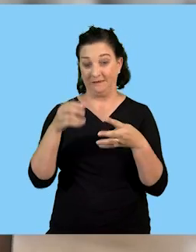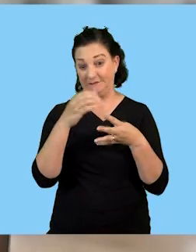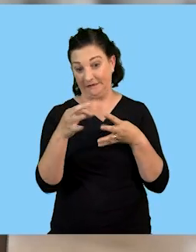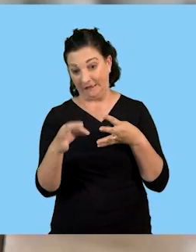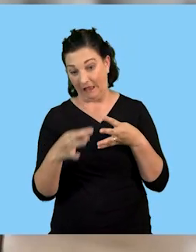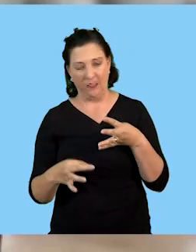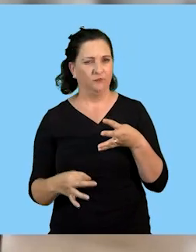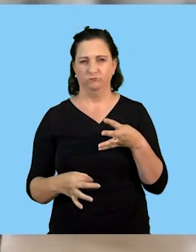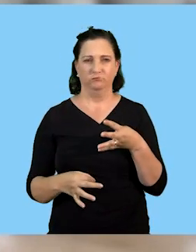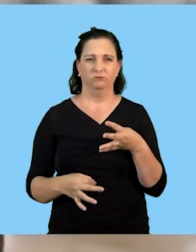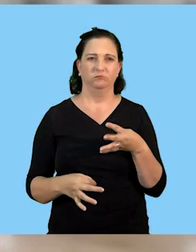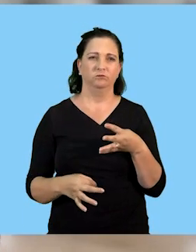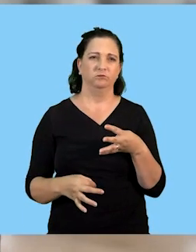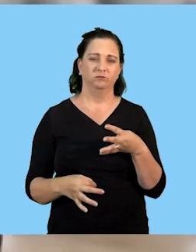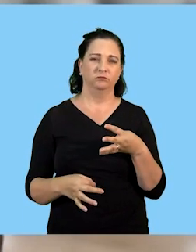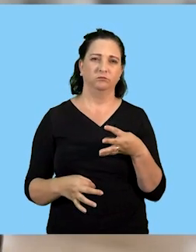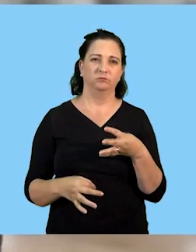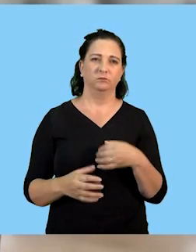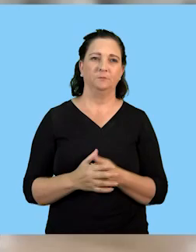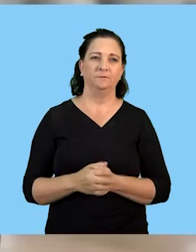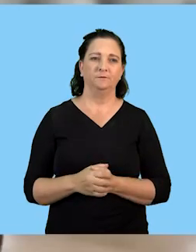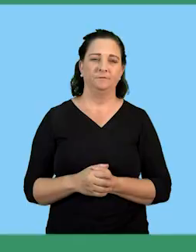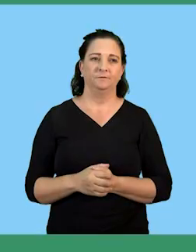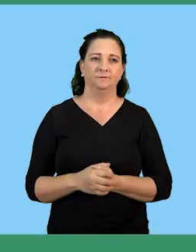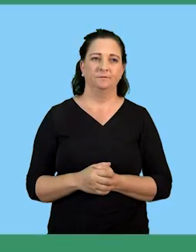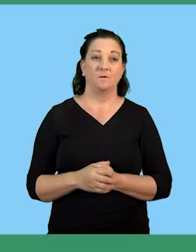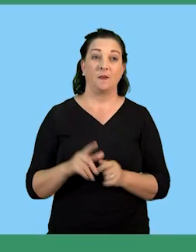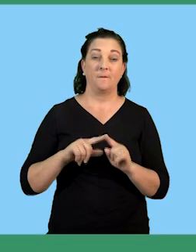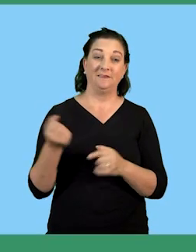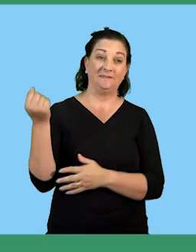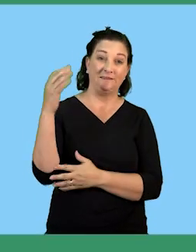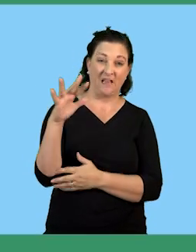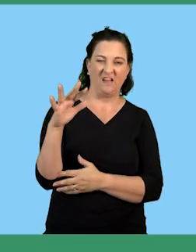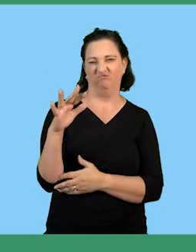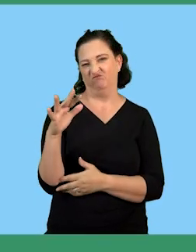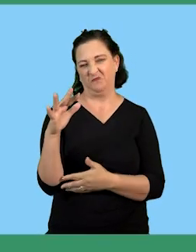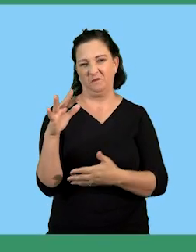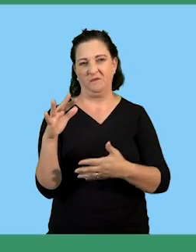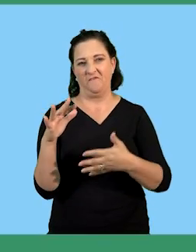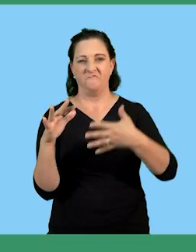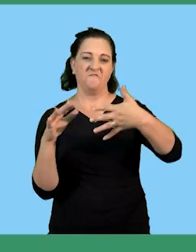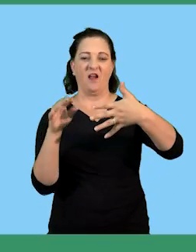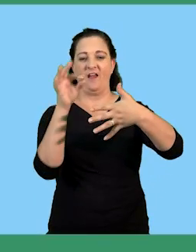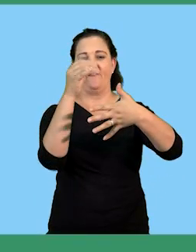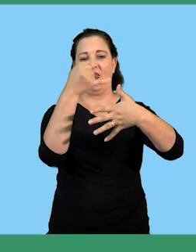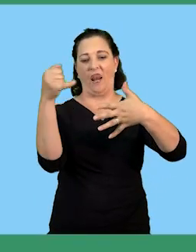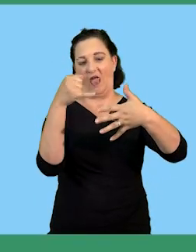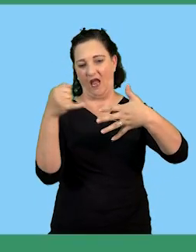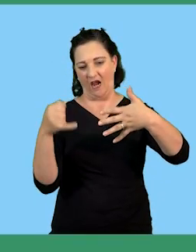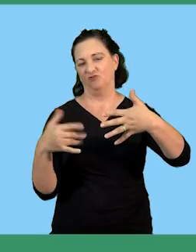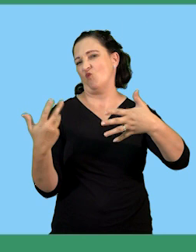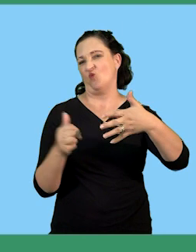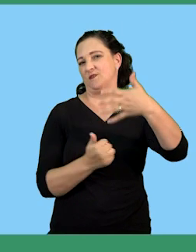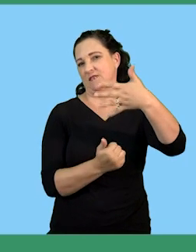but now the detailed explanations, you can do it verbally. Limit each slide to 5 or 6